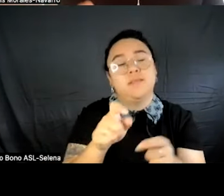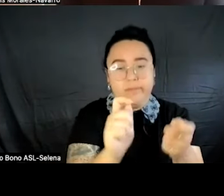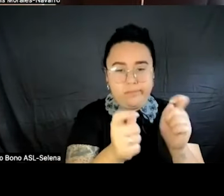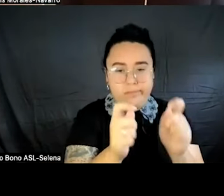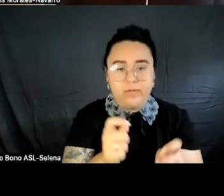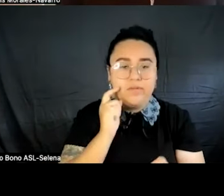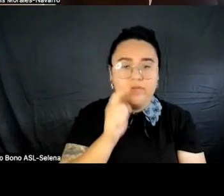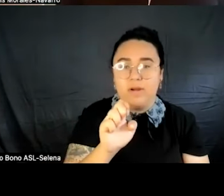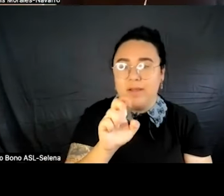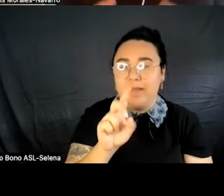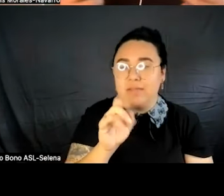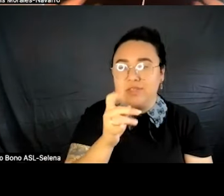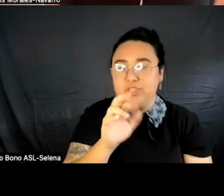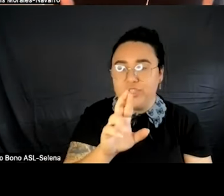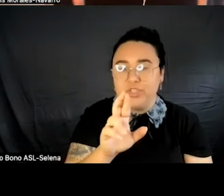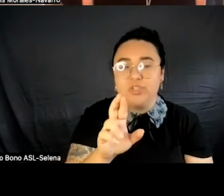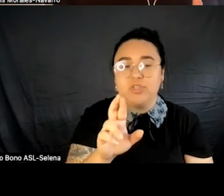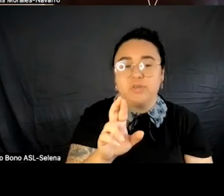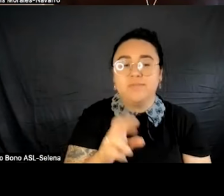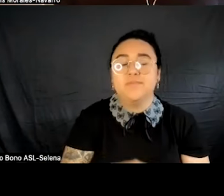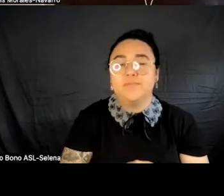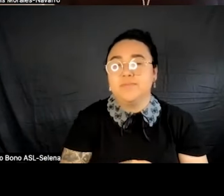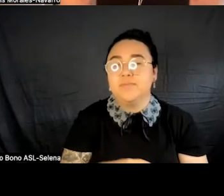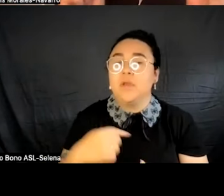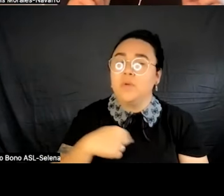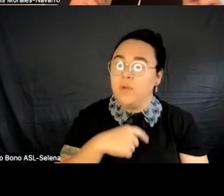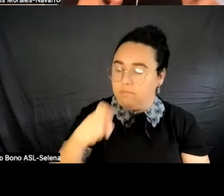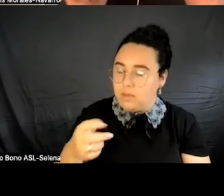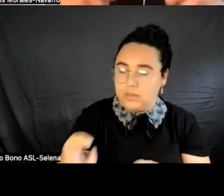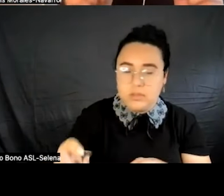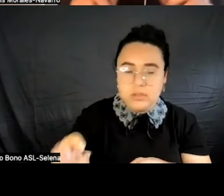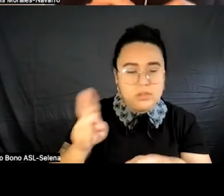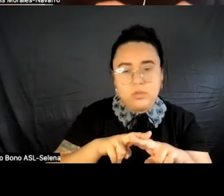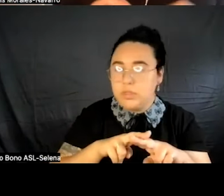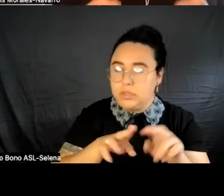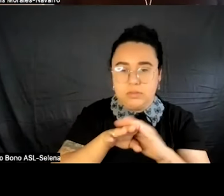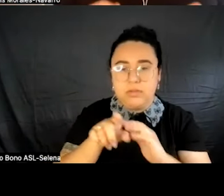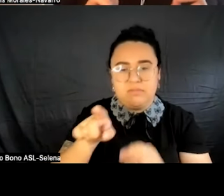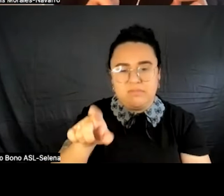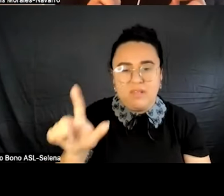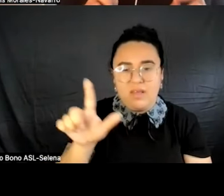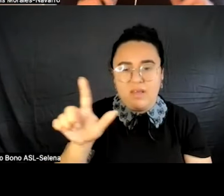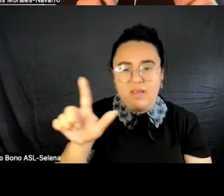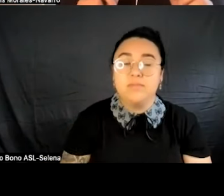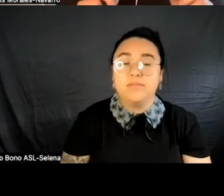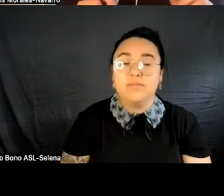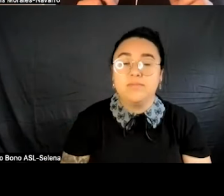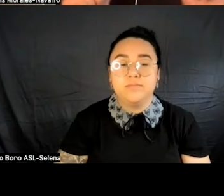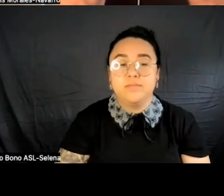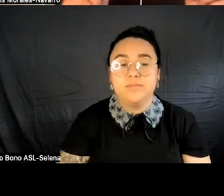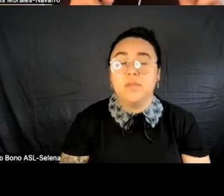could be developed moving forward to increase accessibility in the library. But for now, you can use describe and